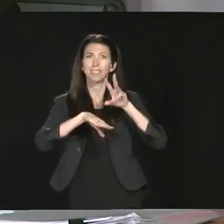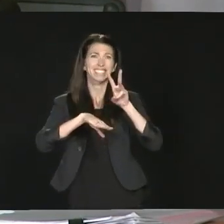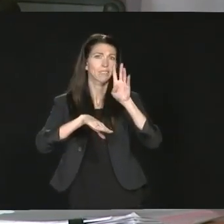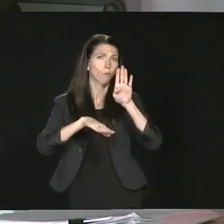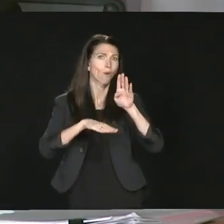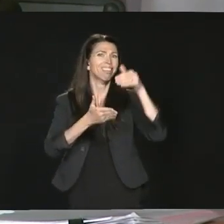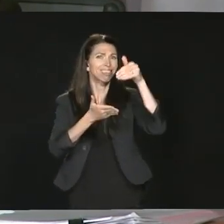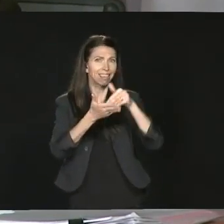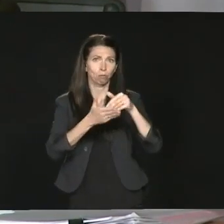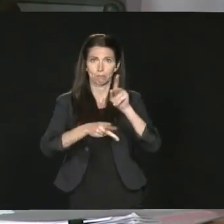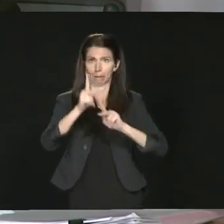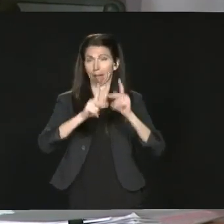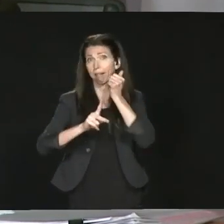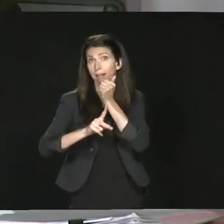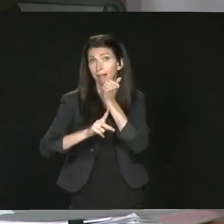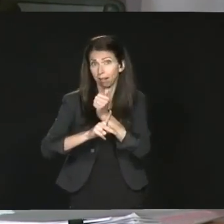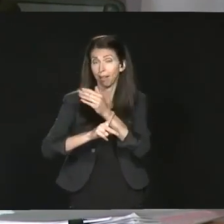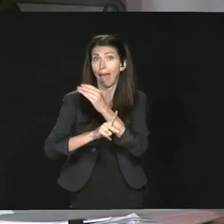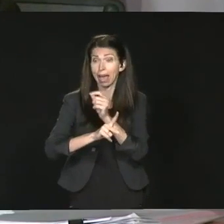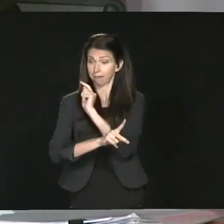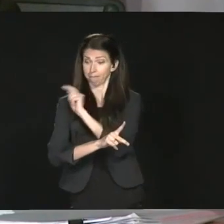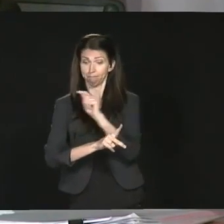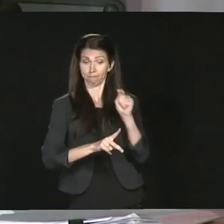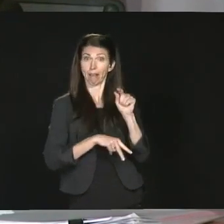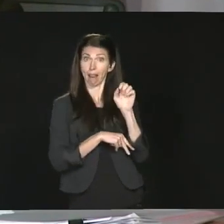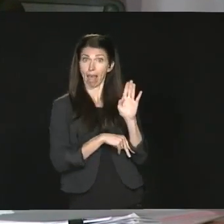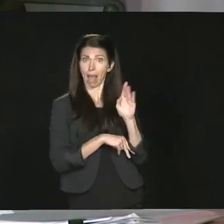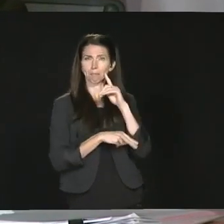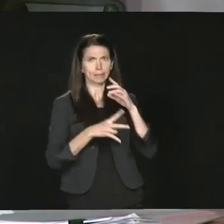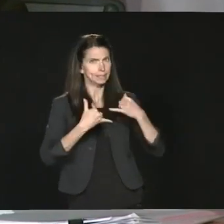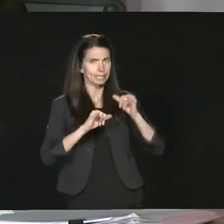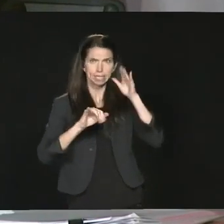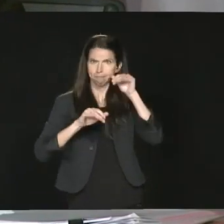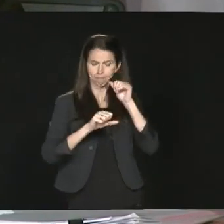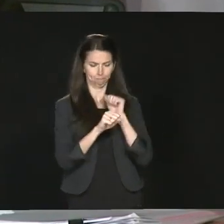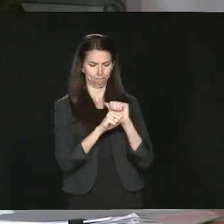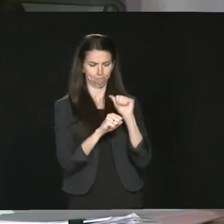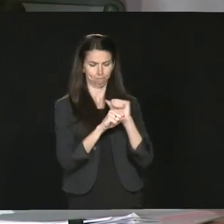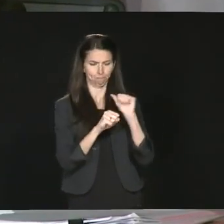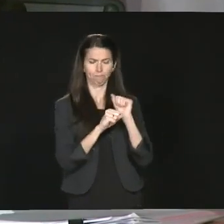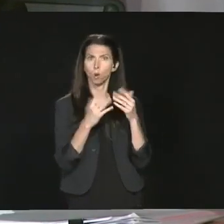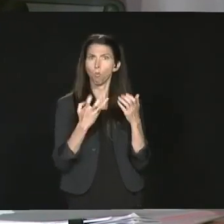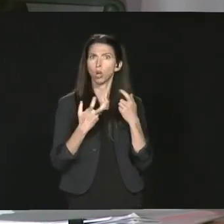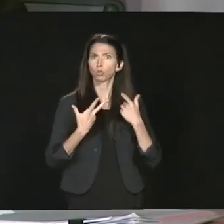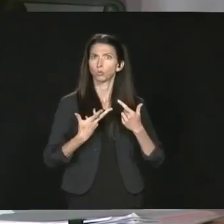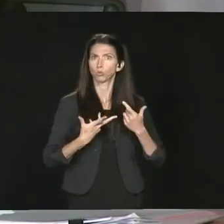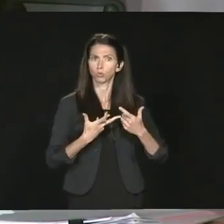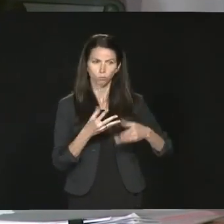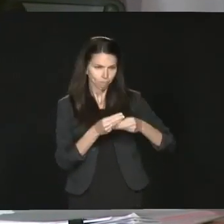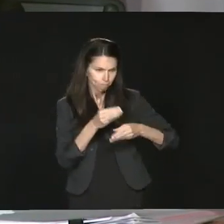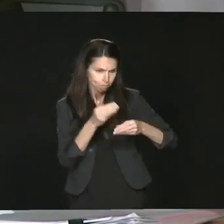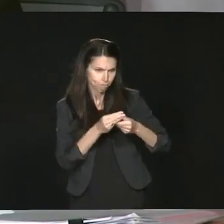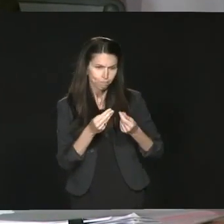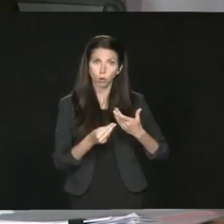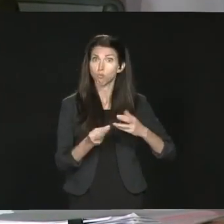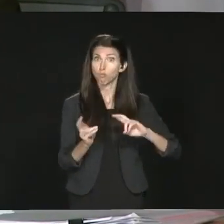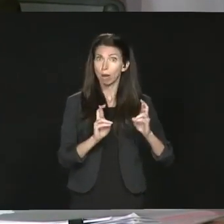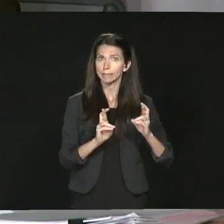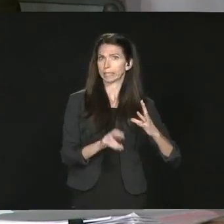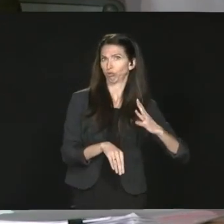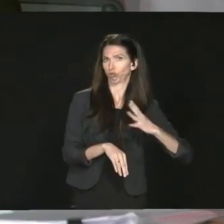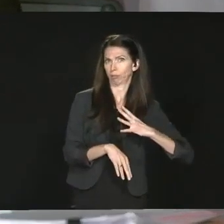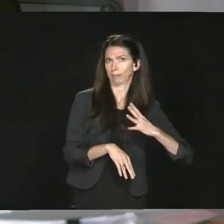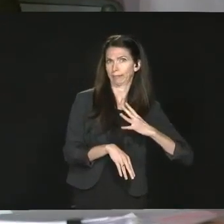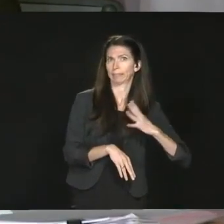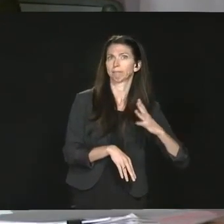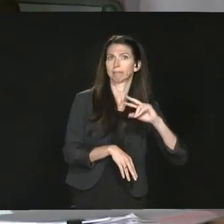continue to build on this to prepare for any possible surges in COVID-19. So how do we know we are testing enough?